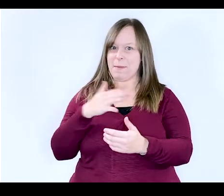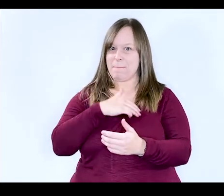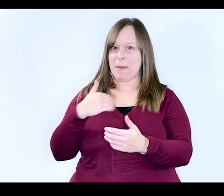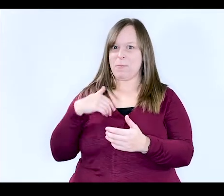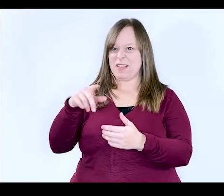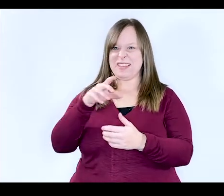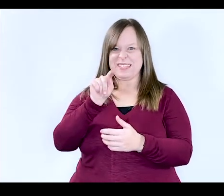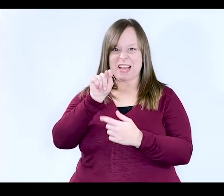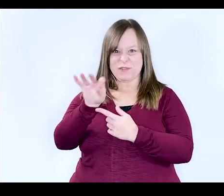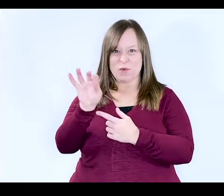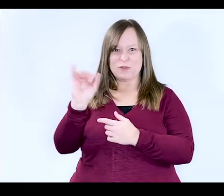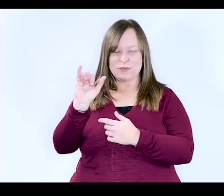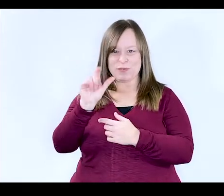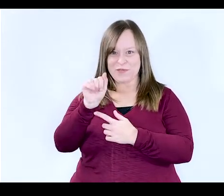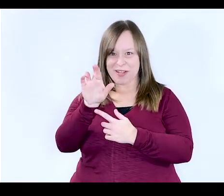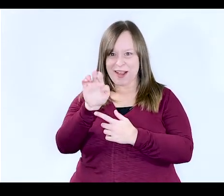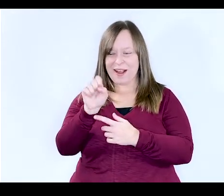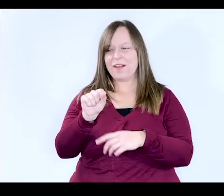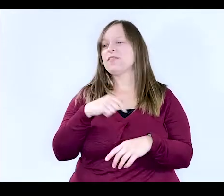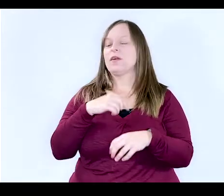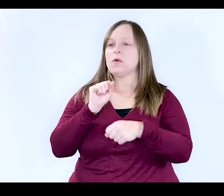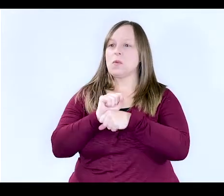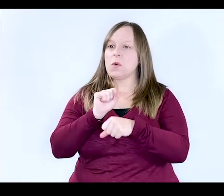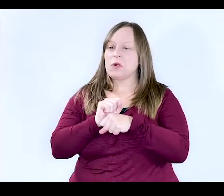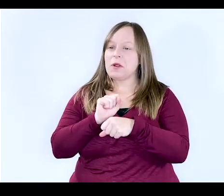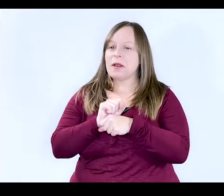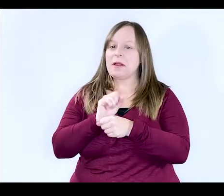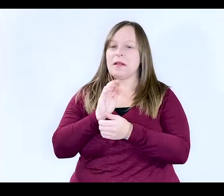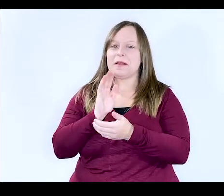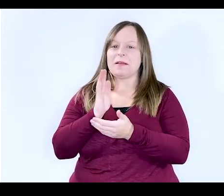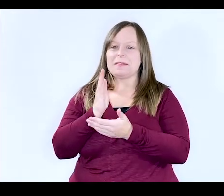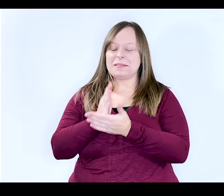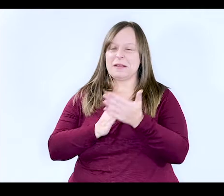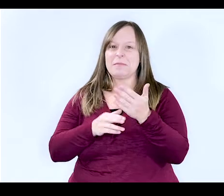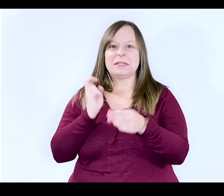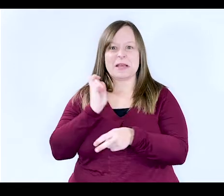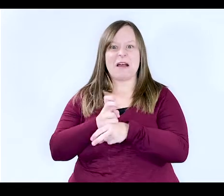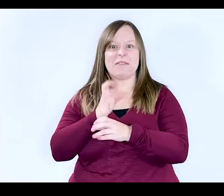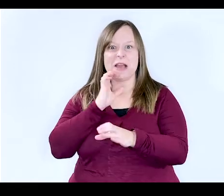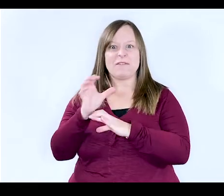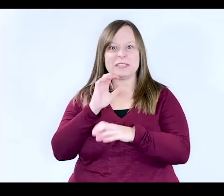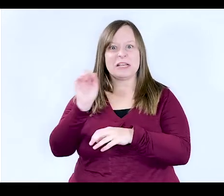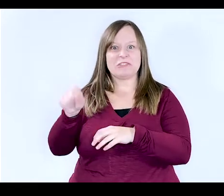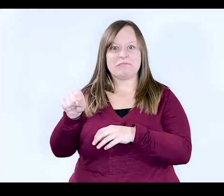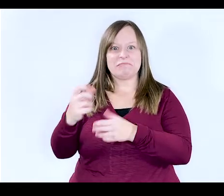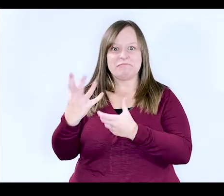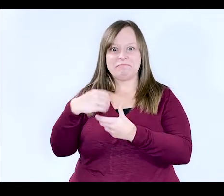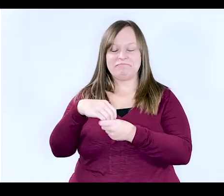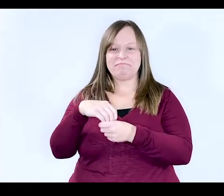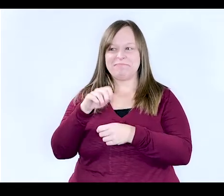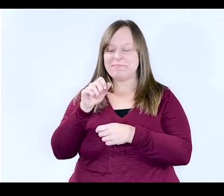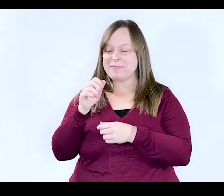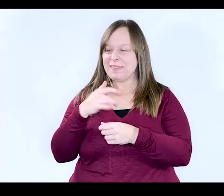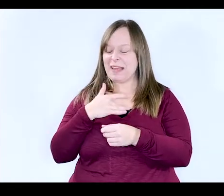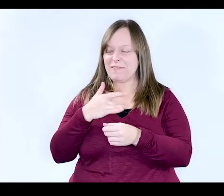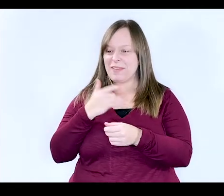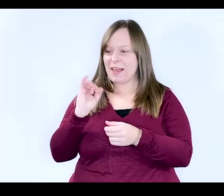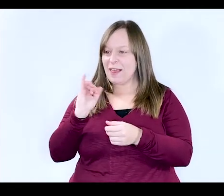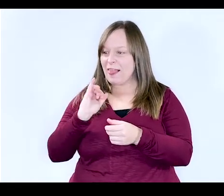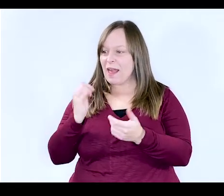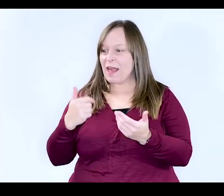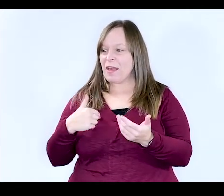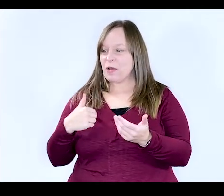member of the task force and working on some of these tough conversations that we're having, Erica. I feel